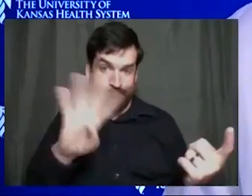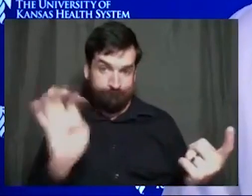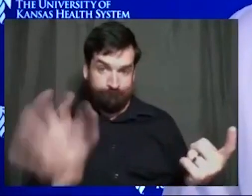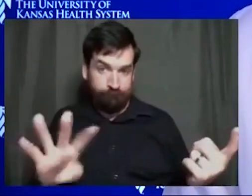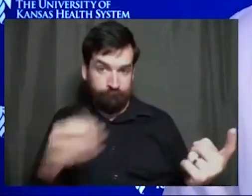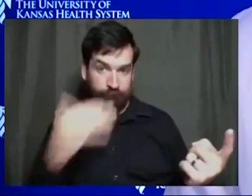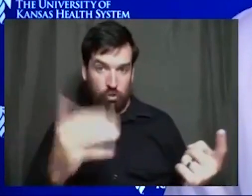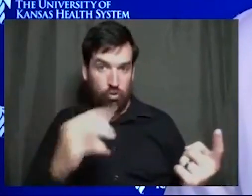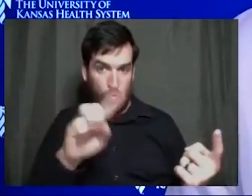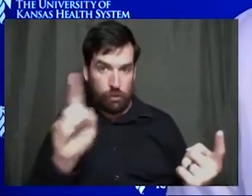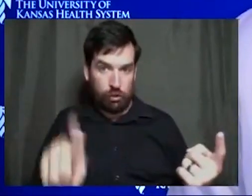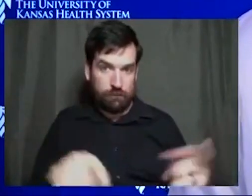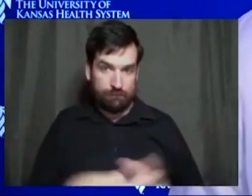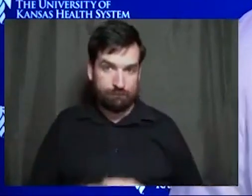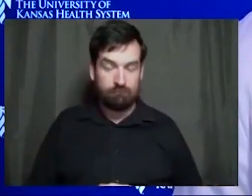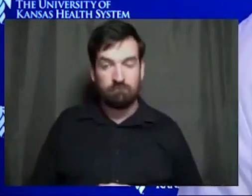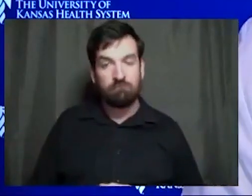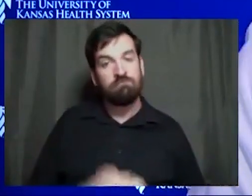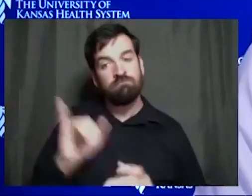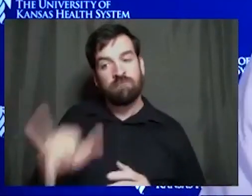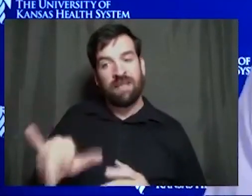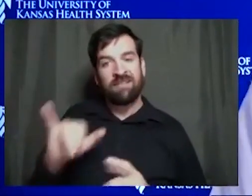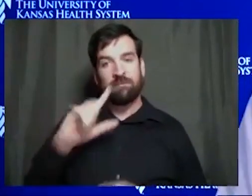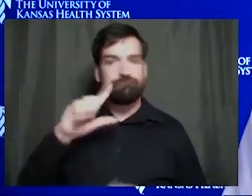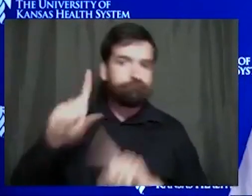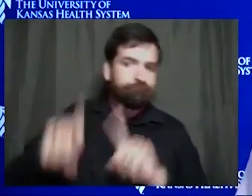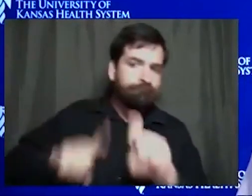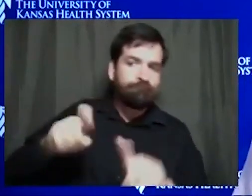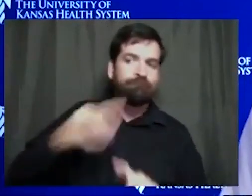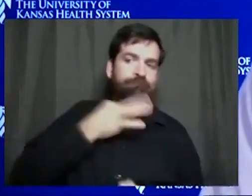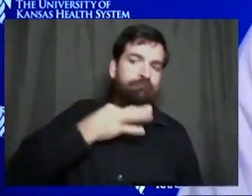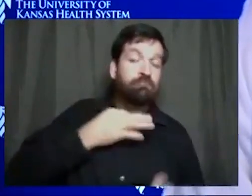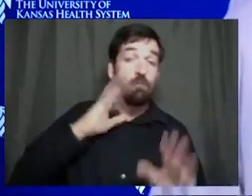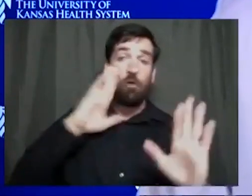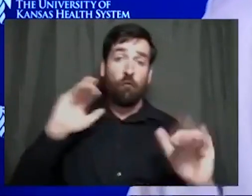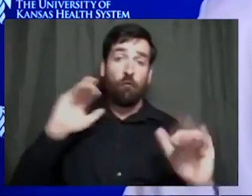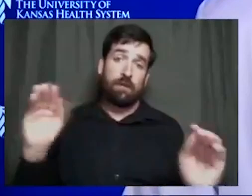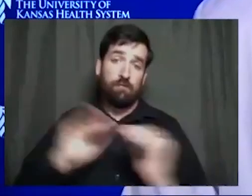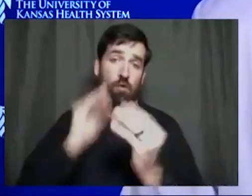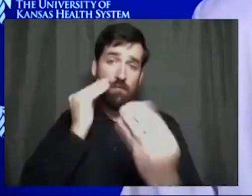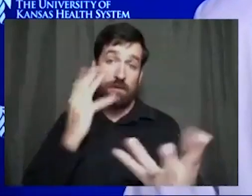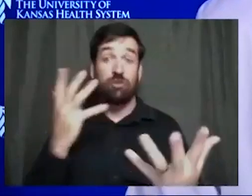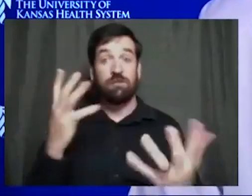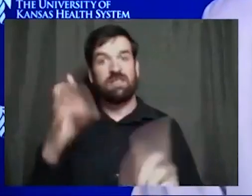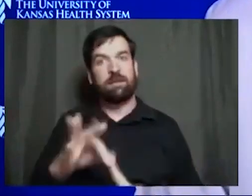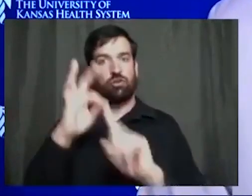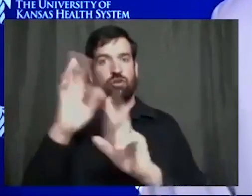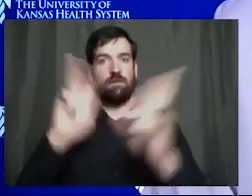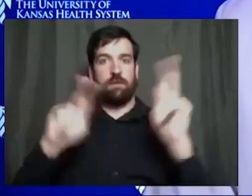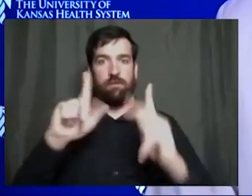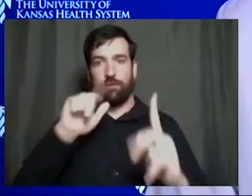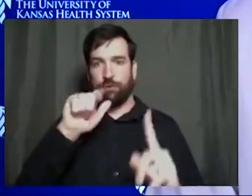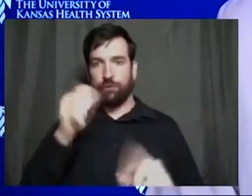question is being asked, and hopefully we'll get more information about it, especially in those people that may have had natural infection prior to